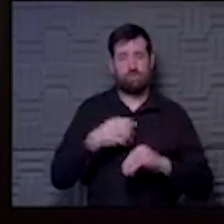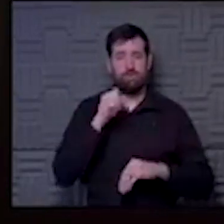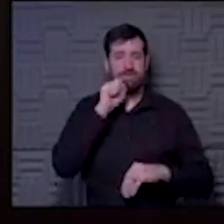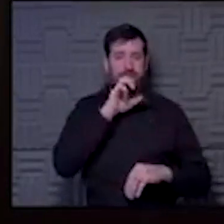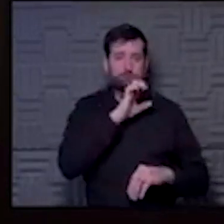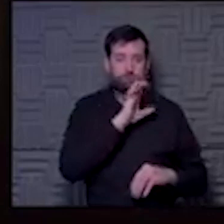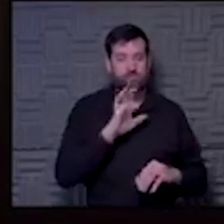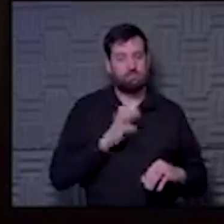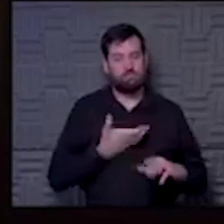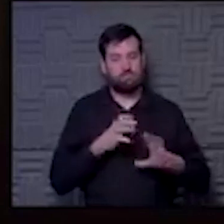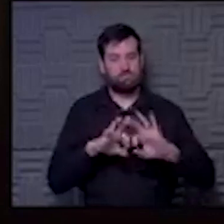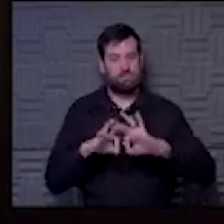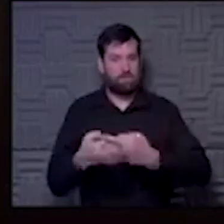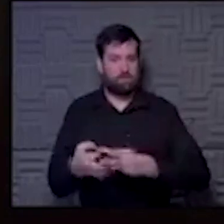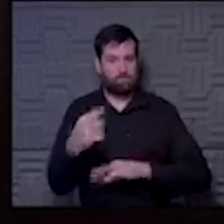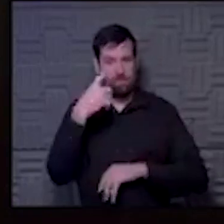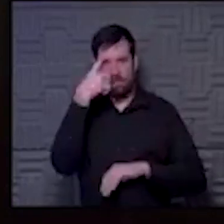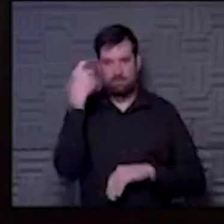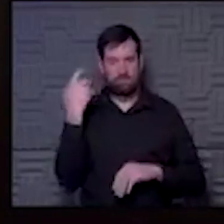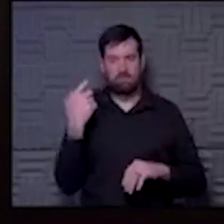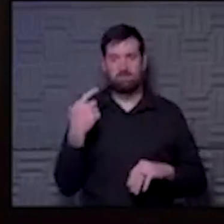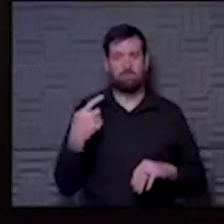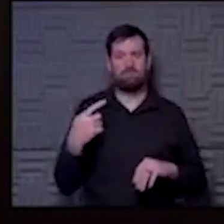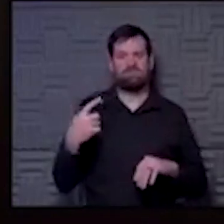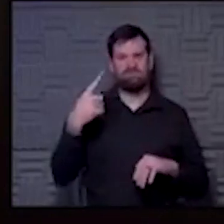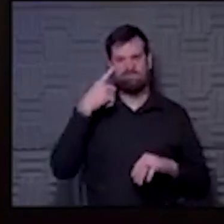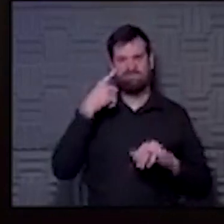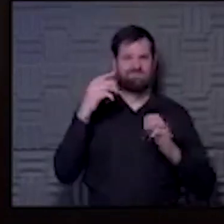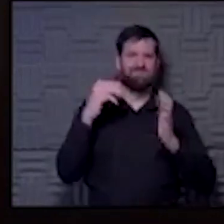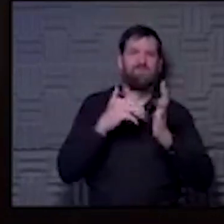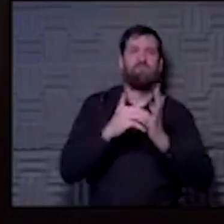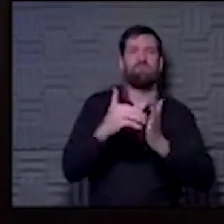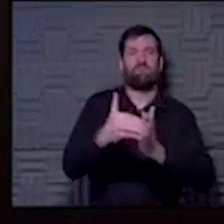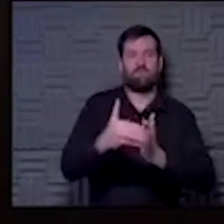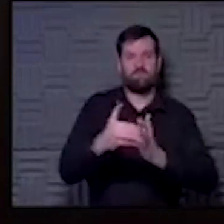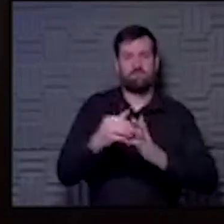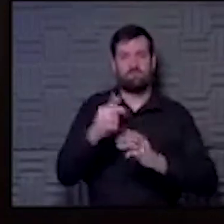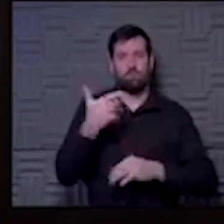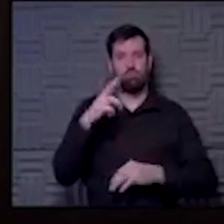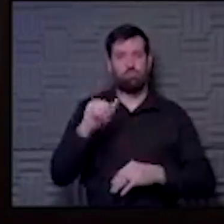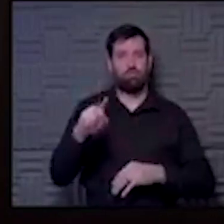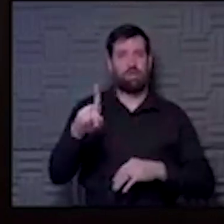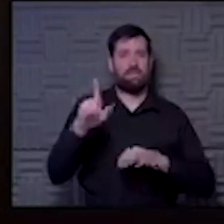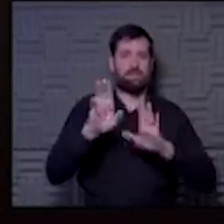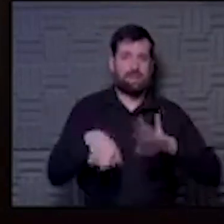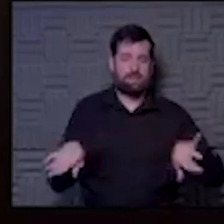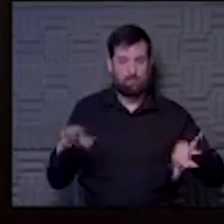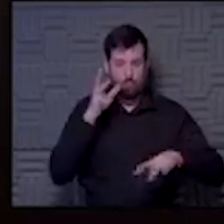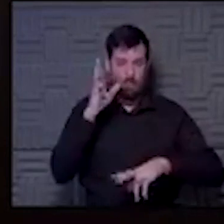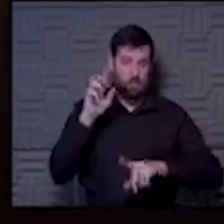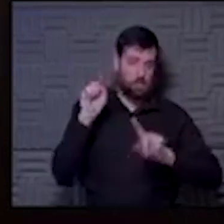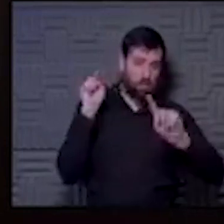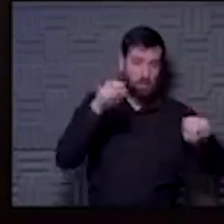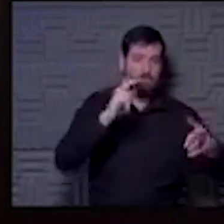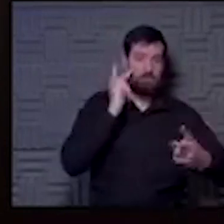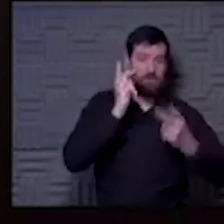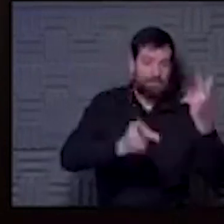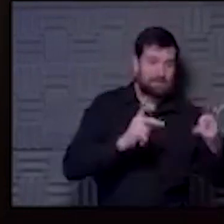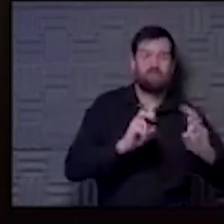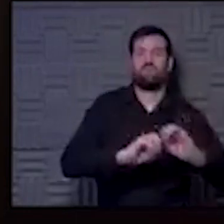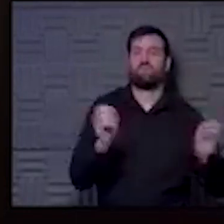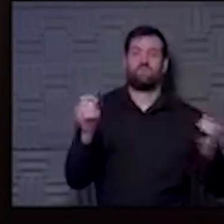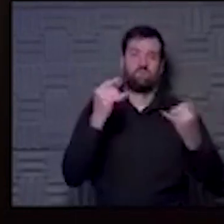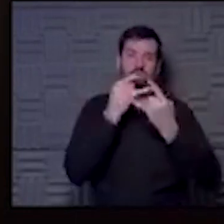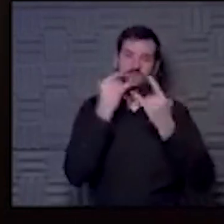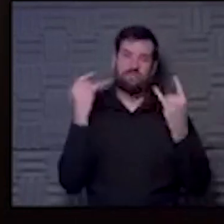our families, because they were thinking that a lot of the times the grandkids, they will come and visit them and they will not wear a mask. And